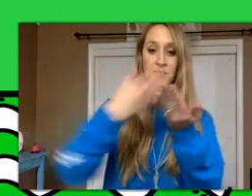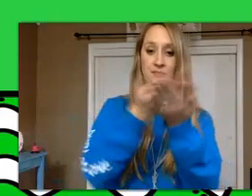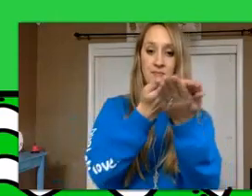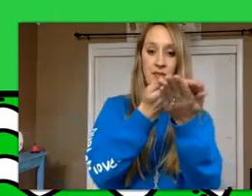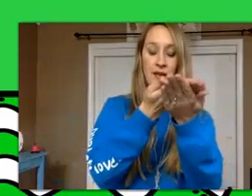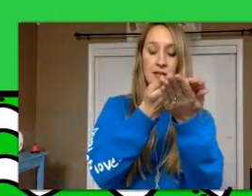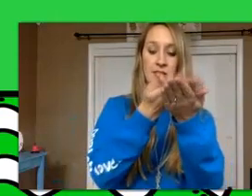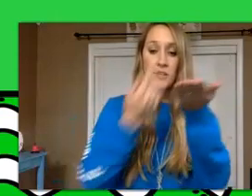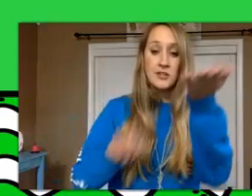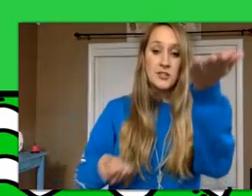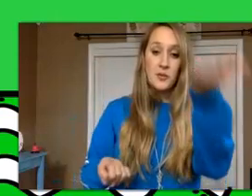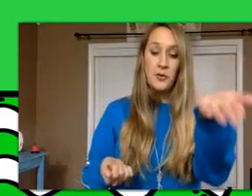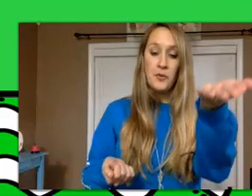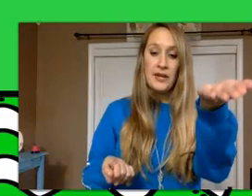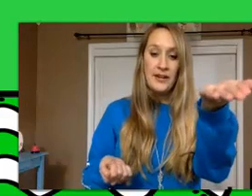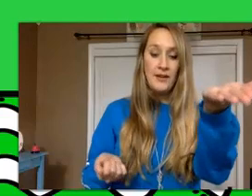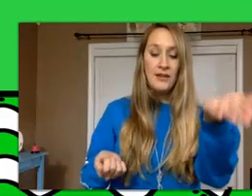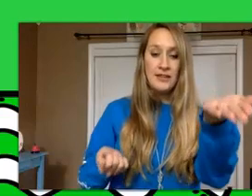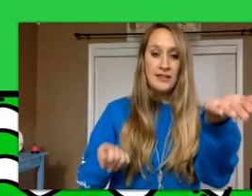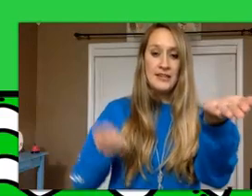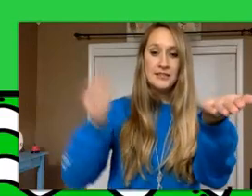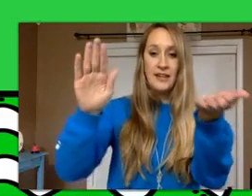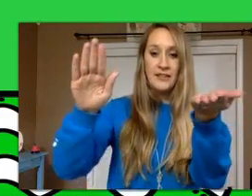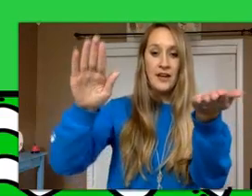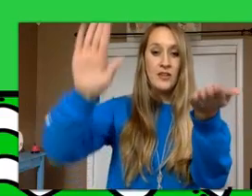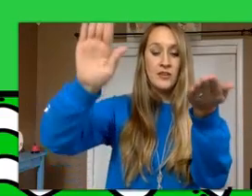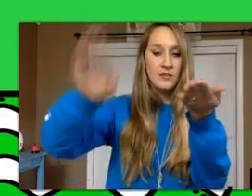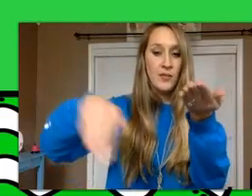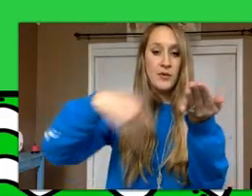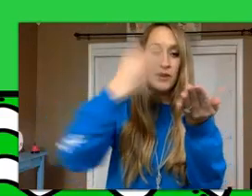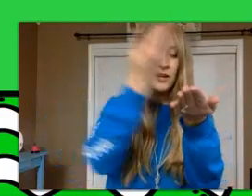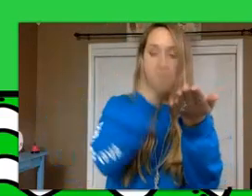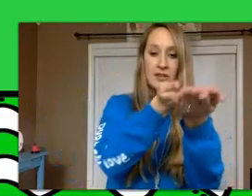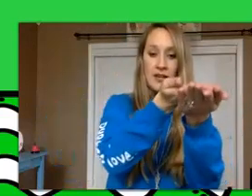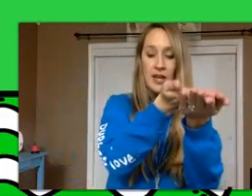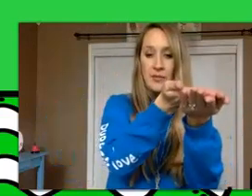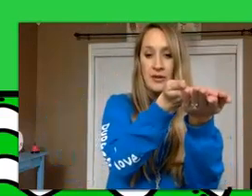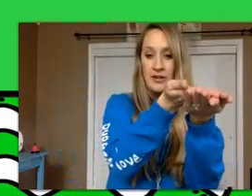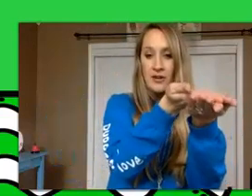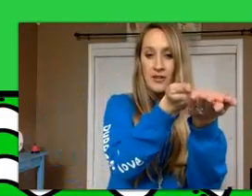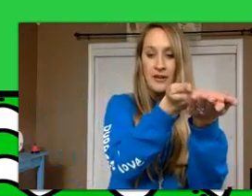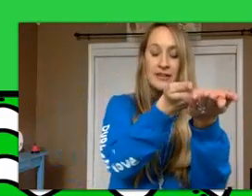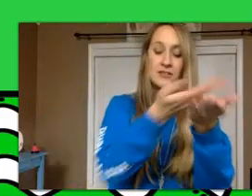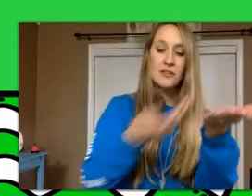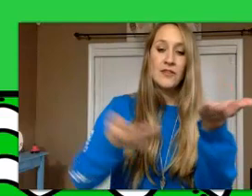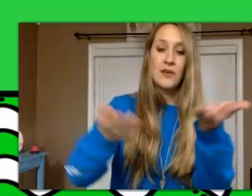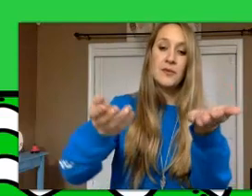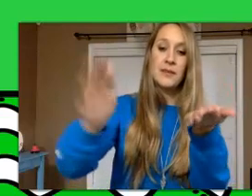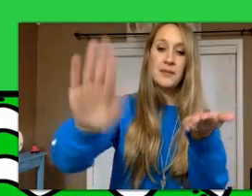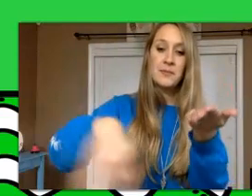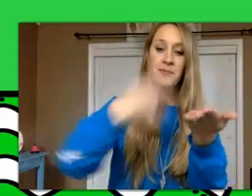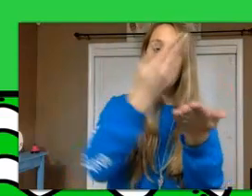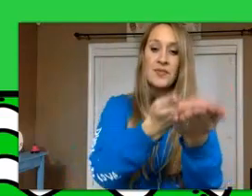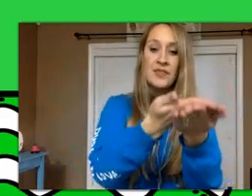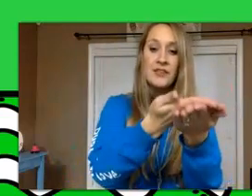is, so you're just going to put one hand out like this, take the other, flip it around, and put it in your other hand. So do that with